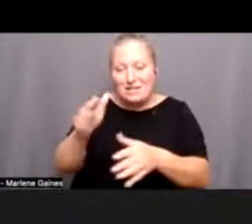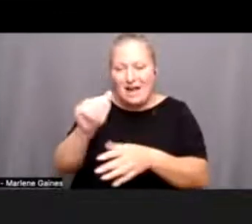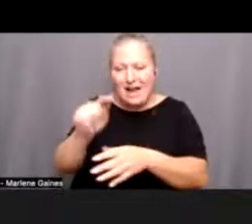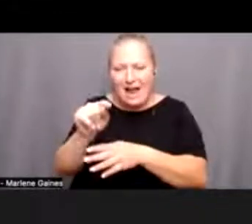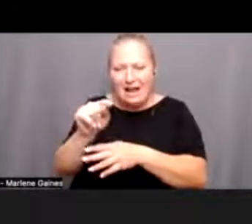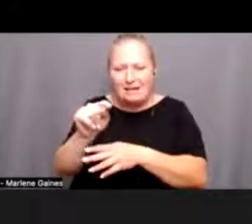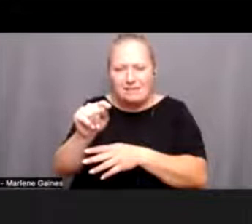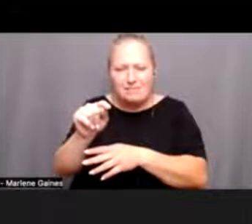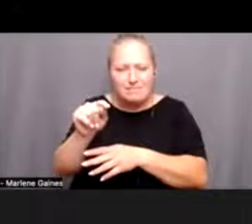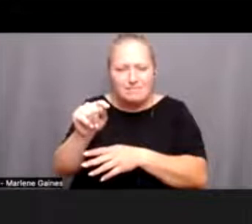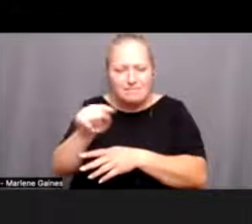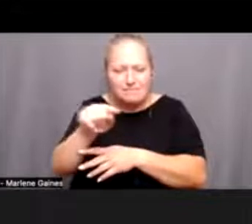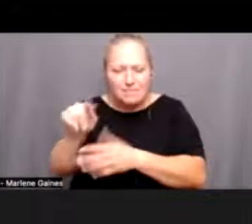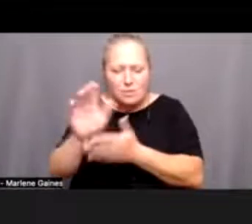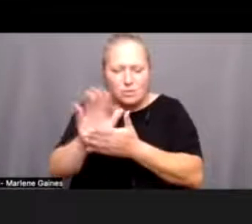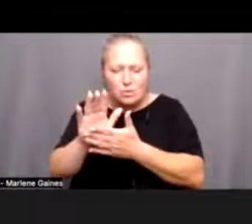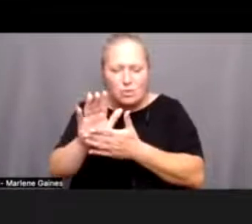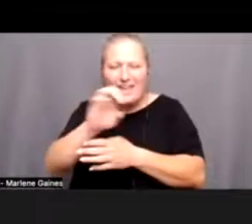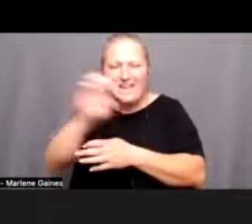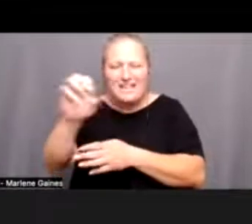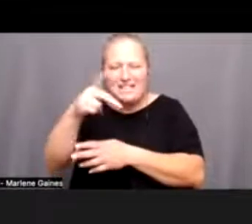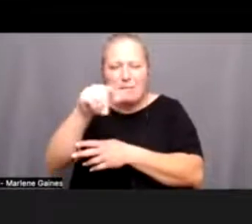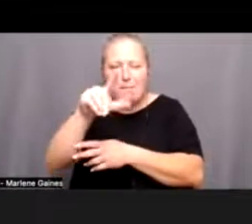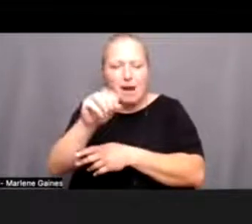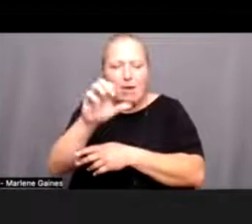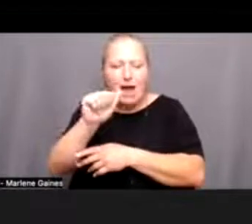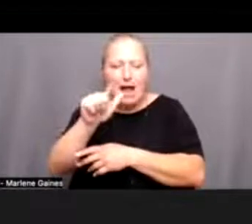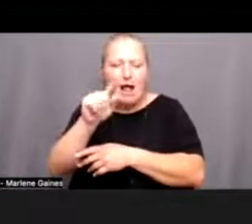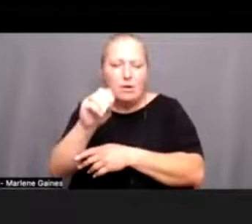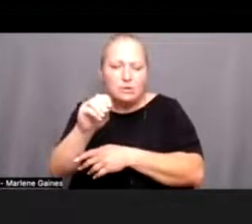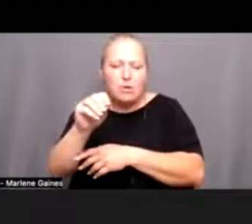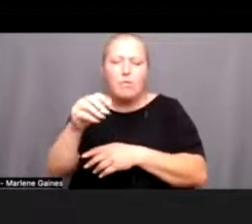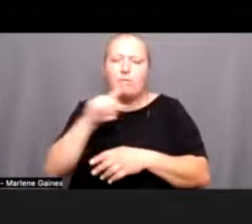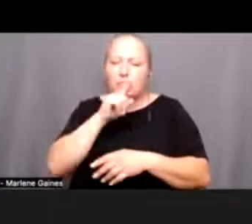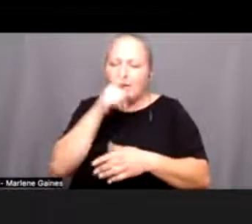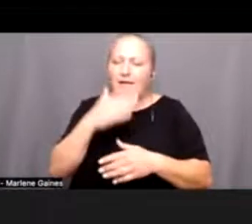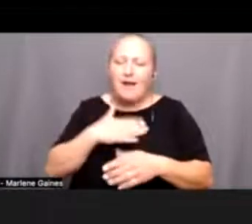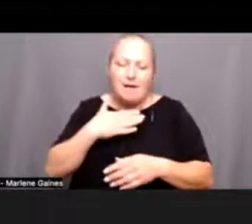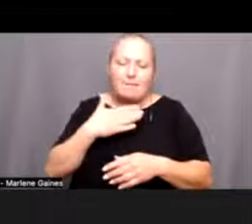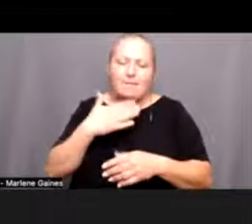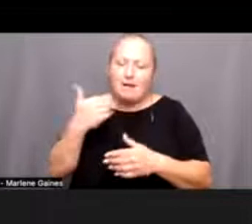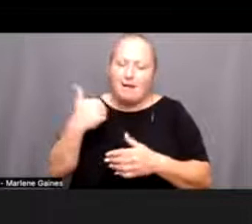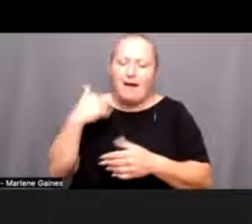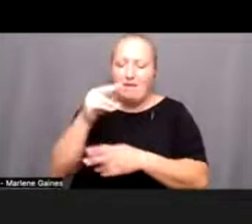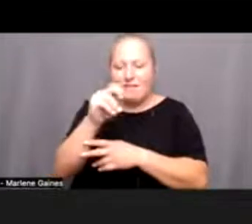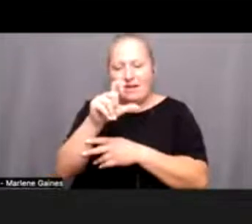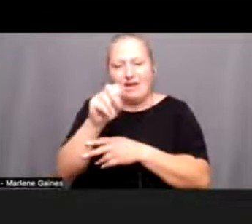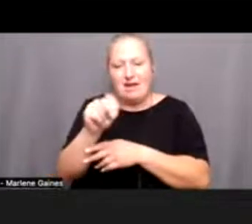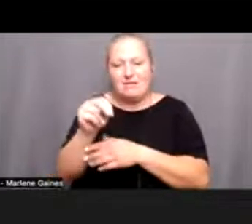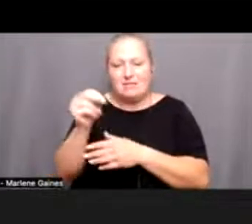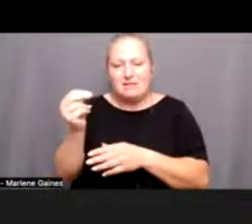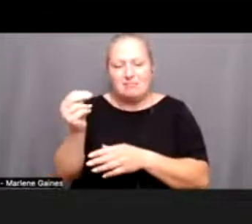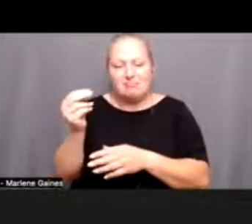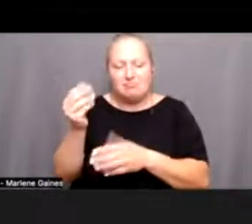dual immersion program in East Palo Alto. And we're very, very glad to have Nelson on as our new principal